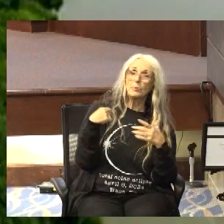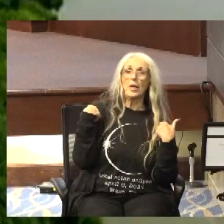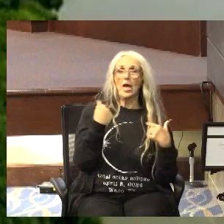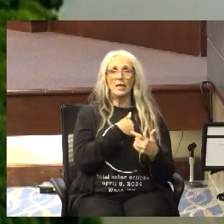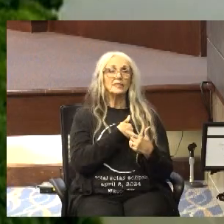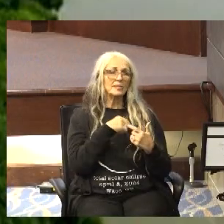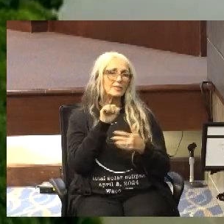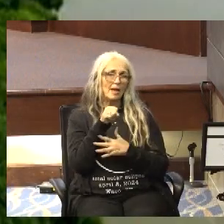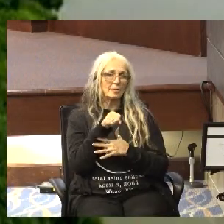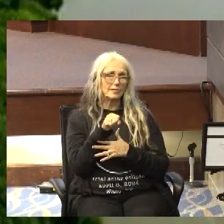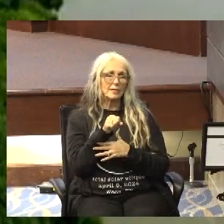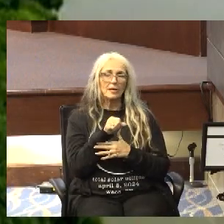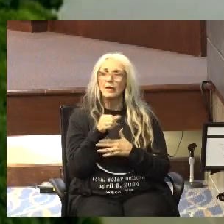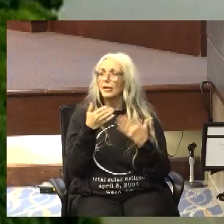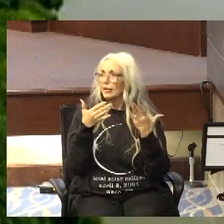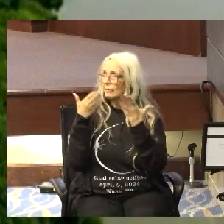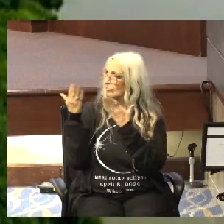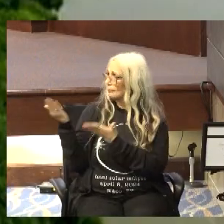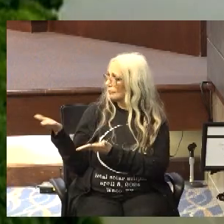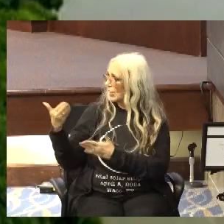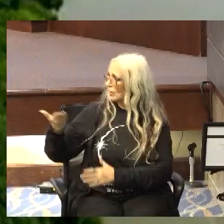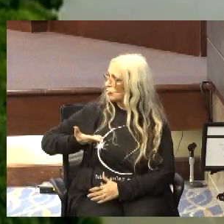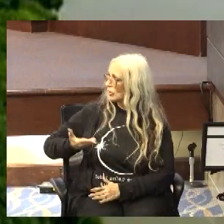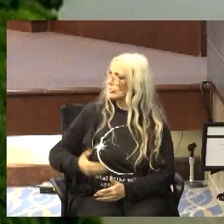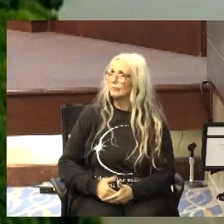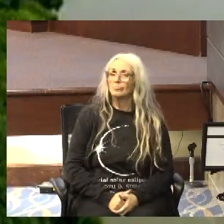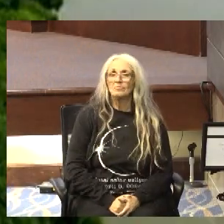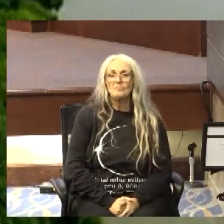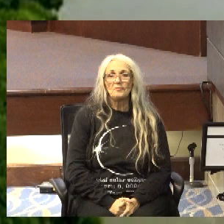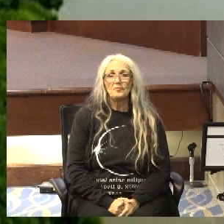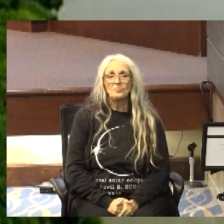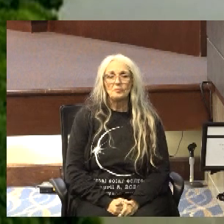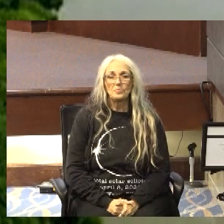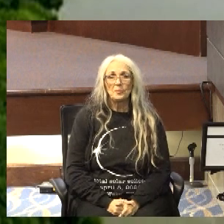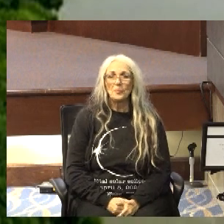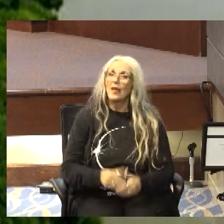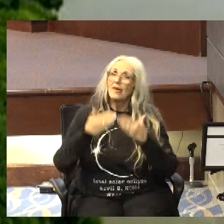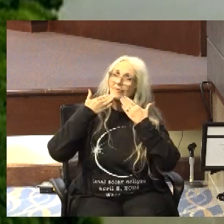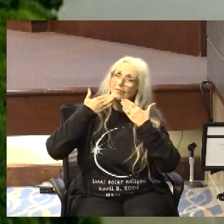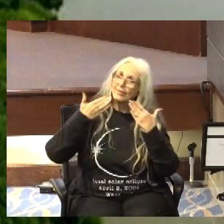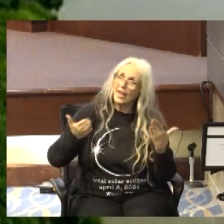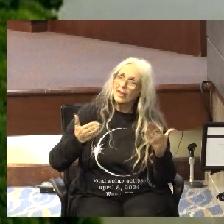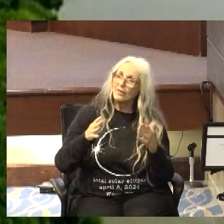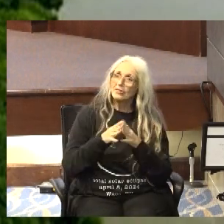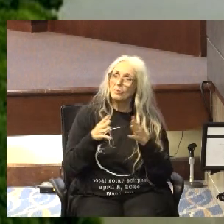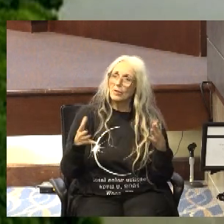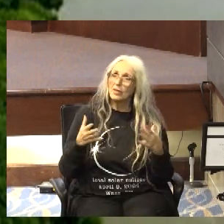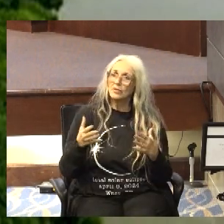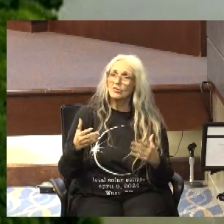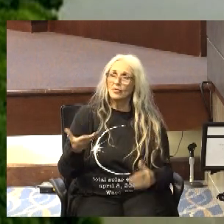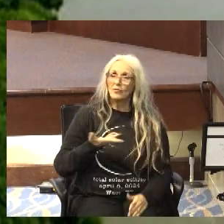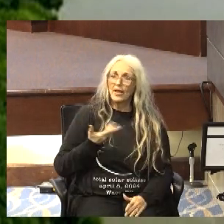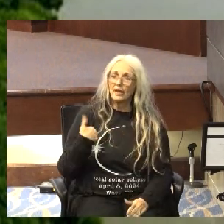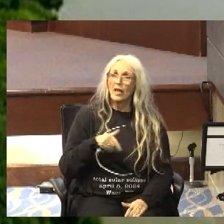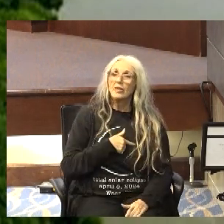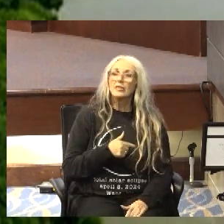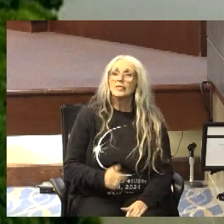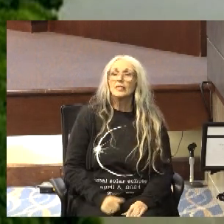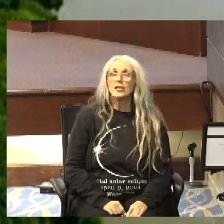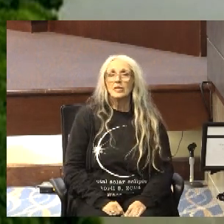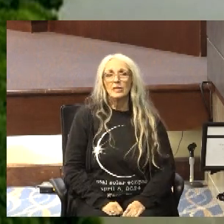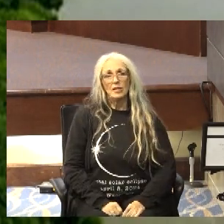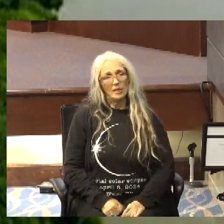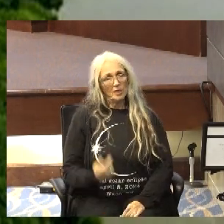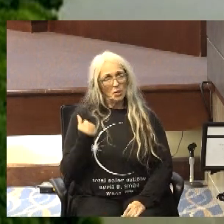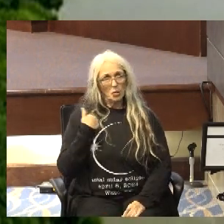to turn it over to Peter and Sarah for an introduction. Okay, well, thank you very much for having us. We have spent, Sarah and